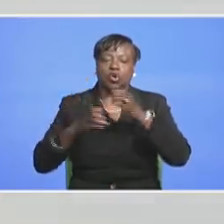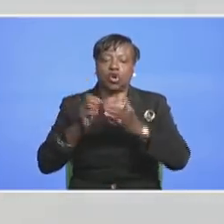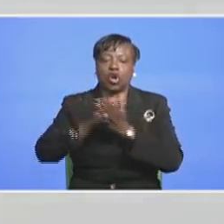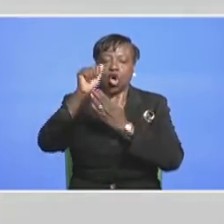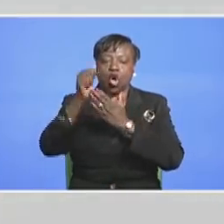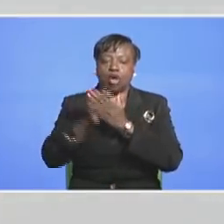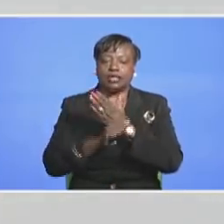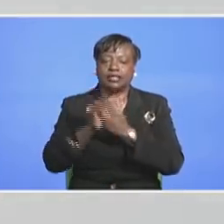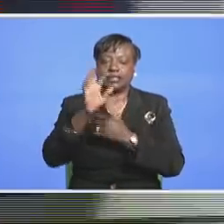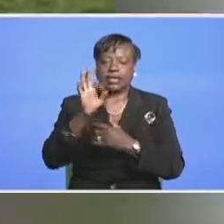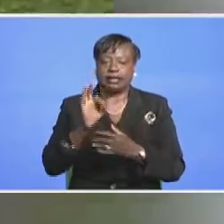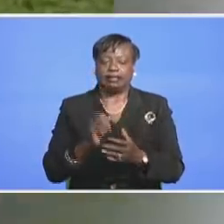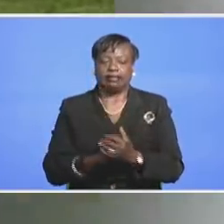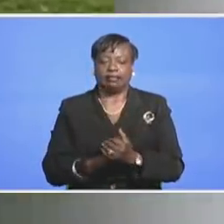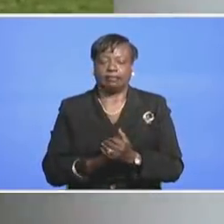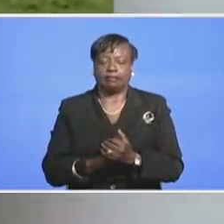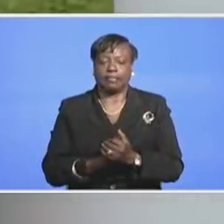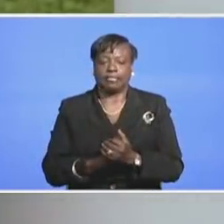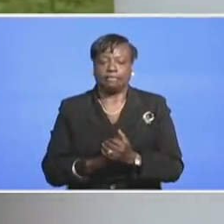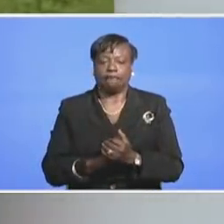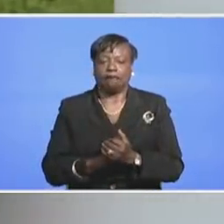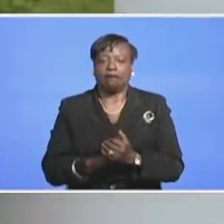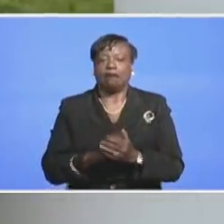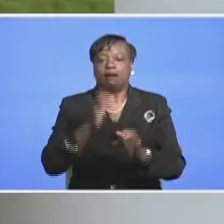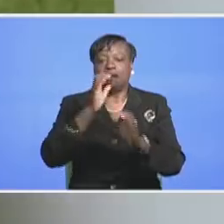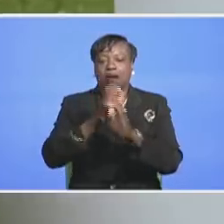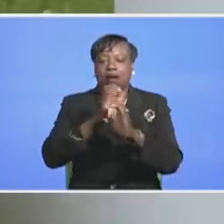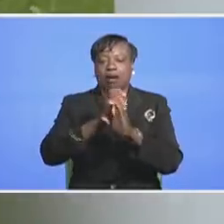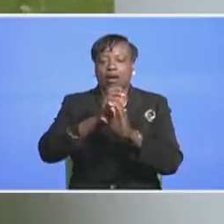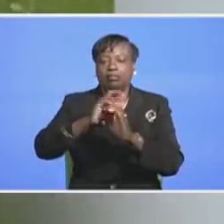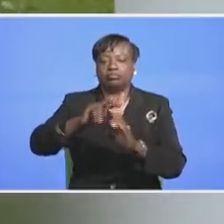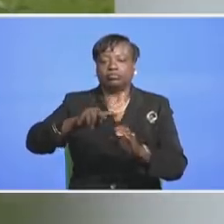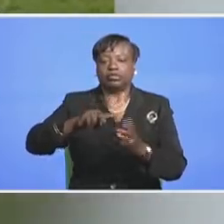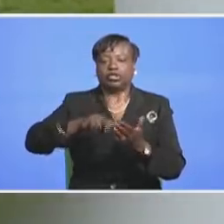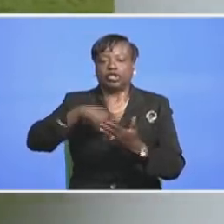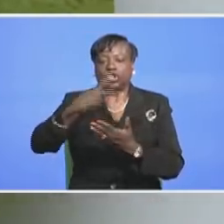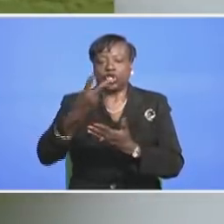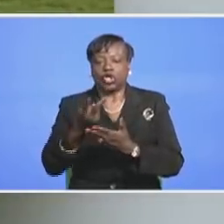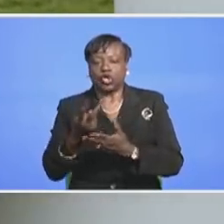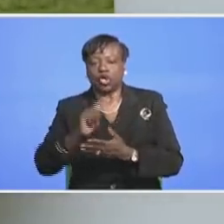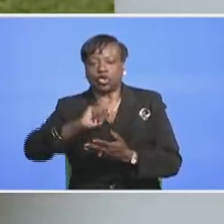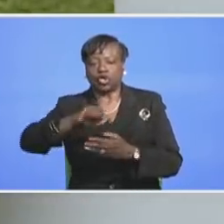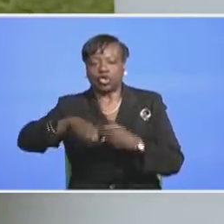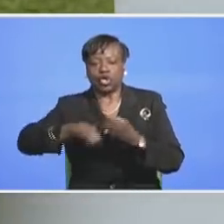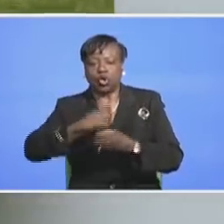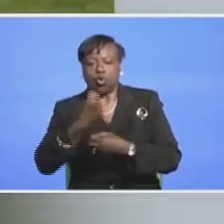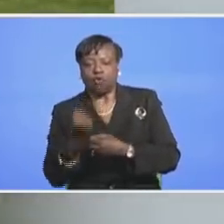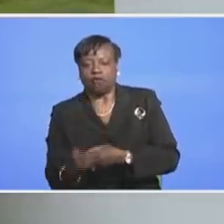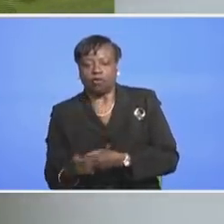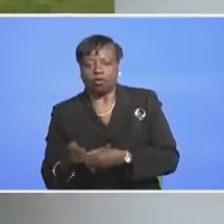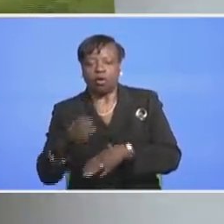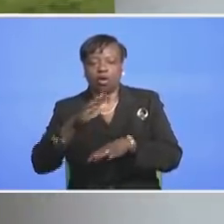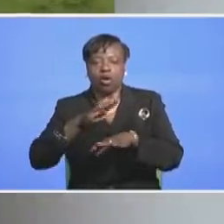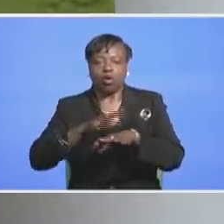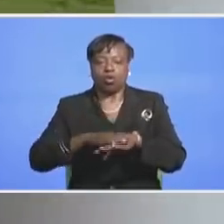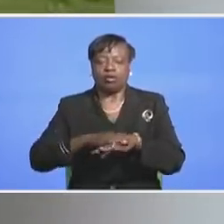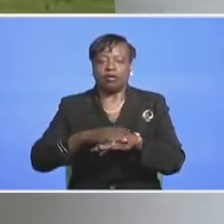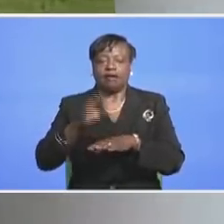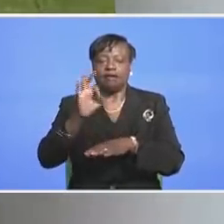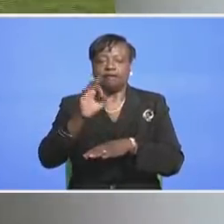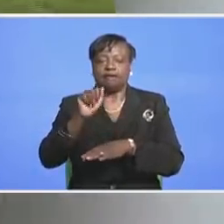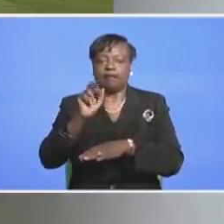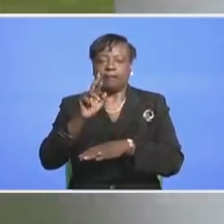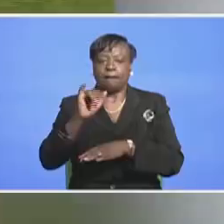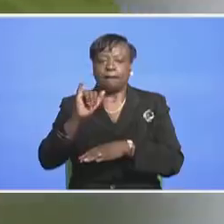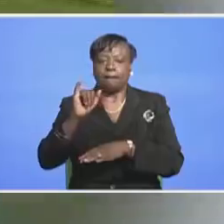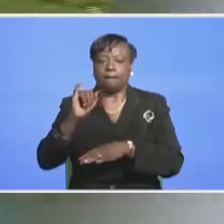9th. A vehicle overturned on Farrington Road this morning in the height of rush hour traffic. ZNS News was on the scene just after